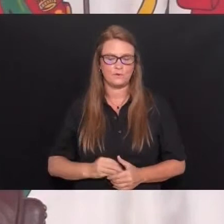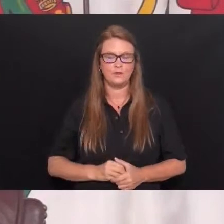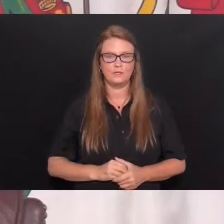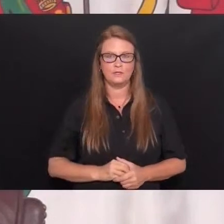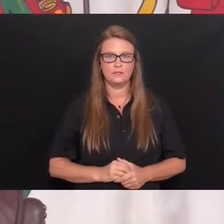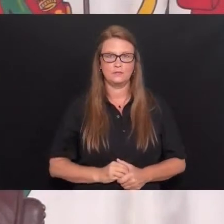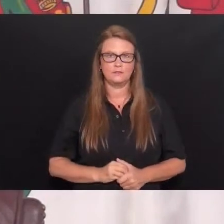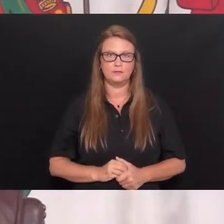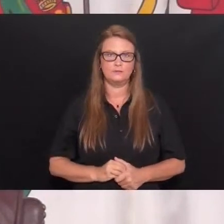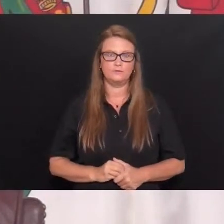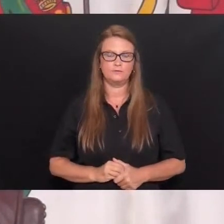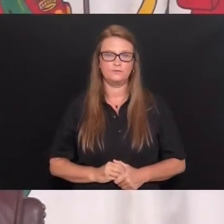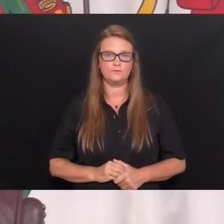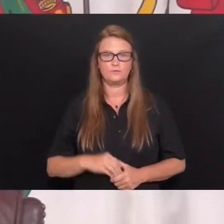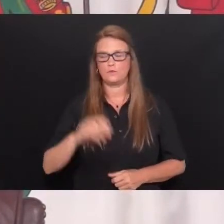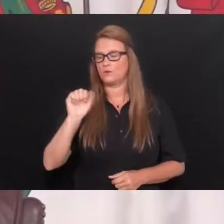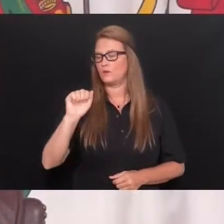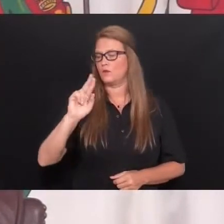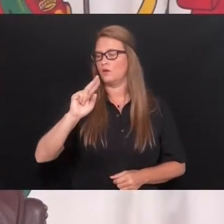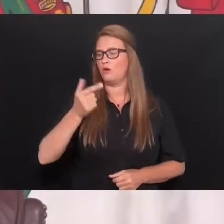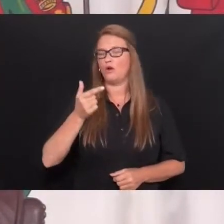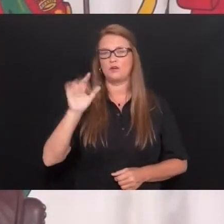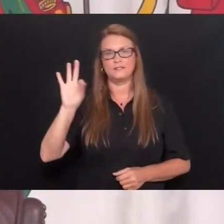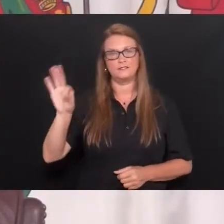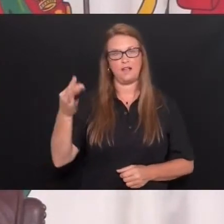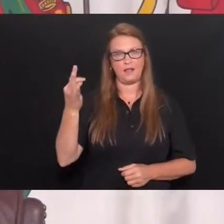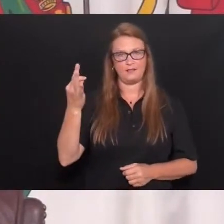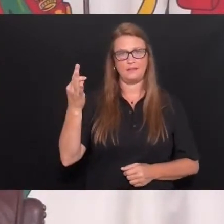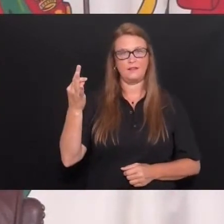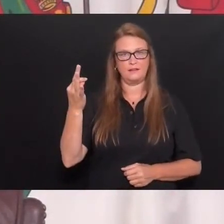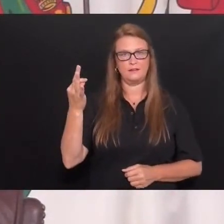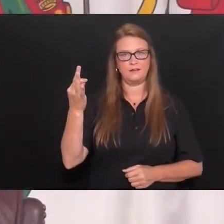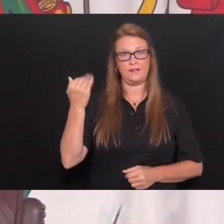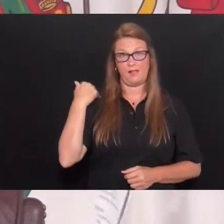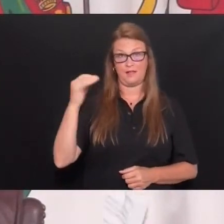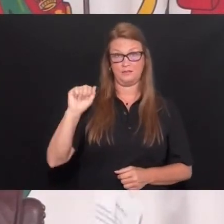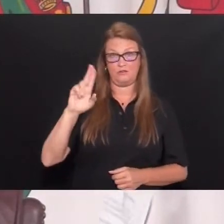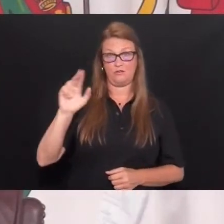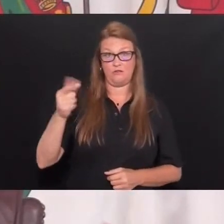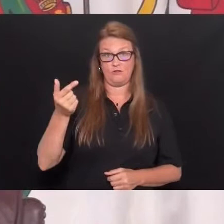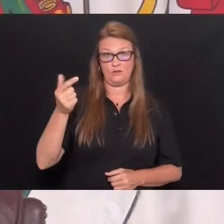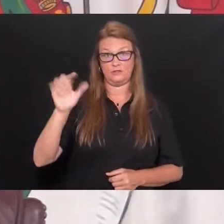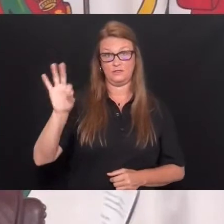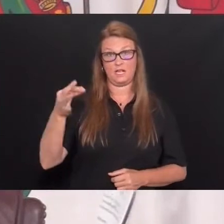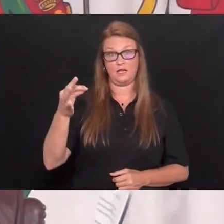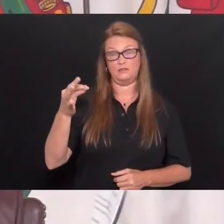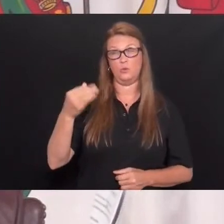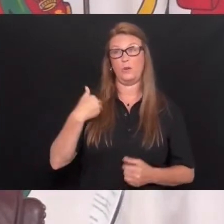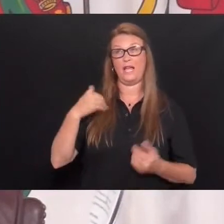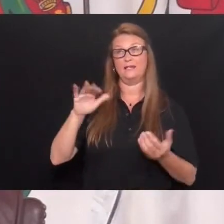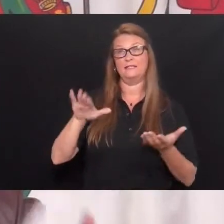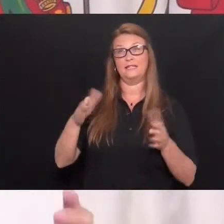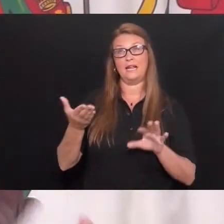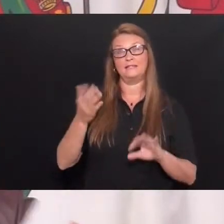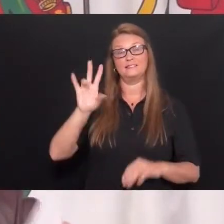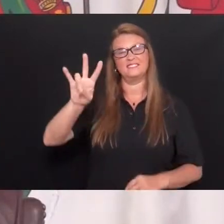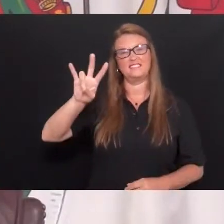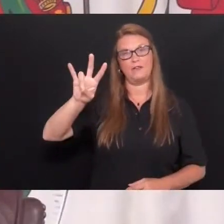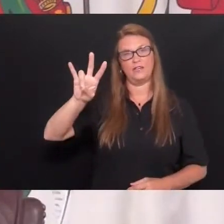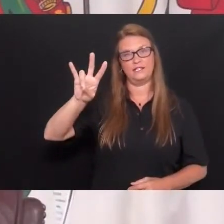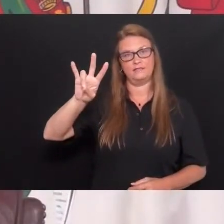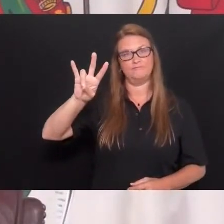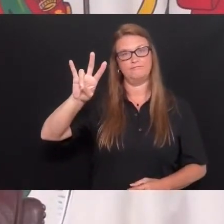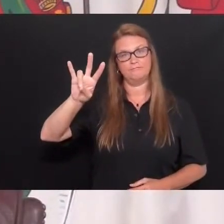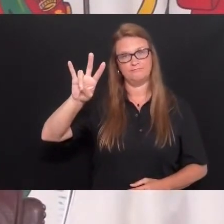on August the 9th, we lost 7 people in West Virginia on August the